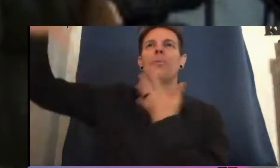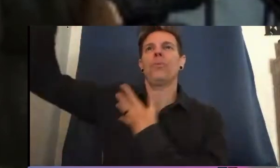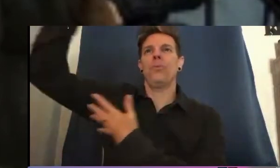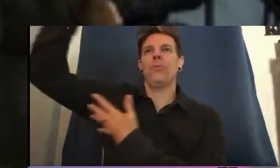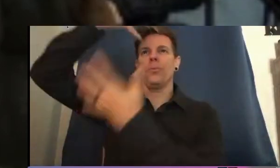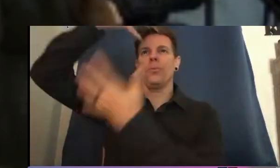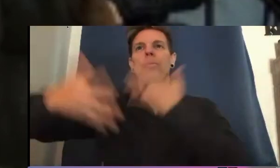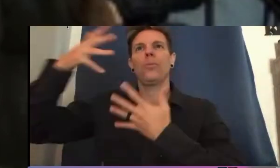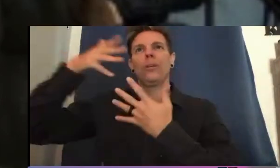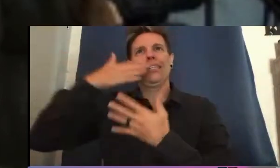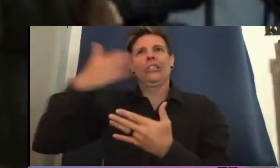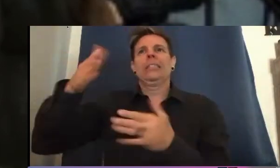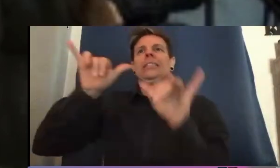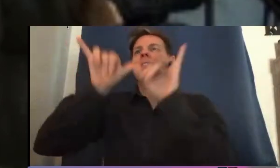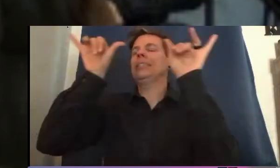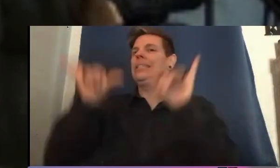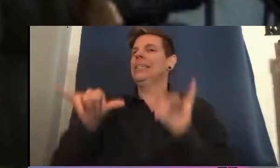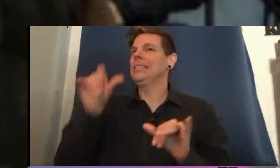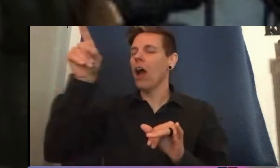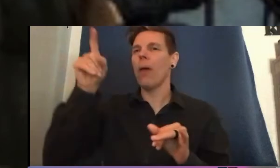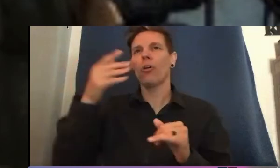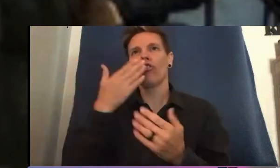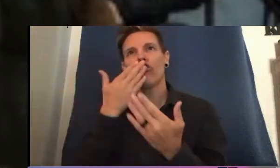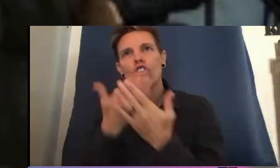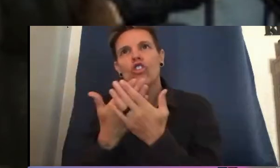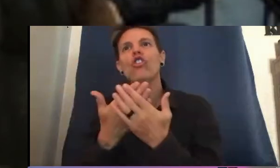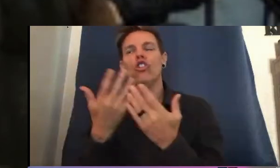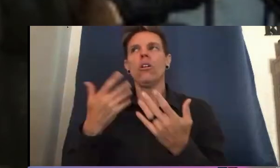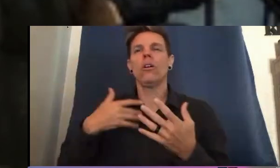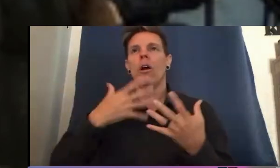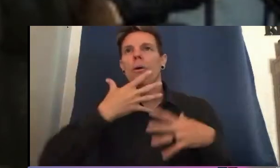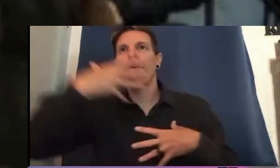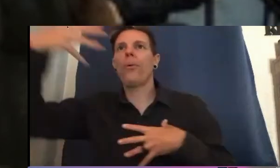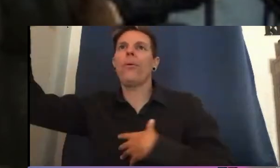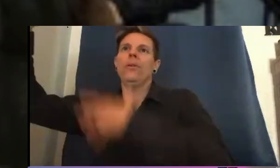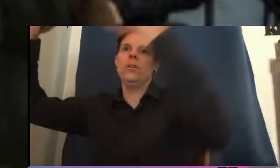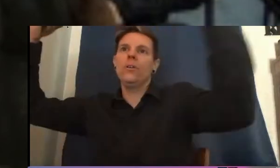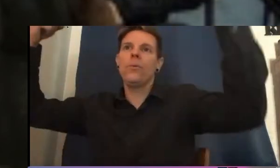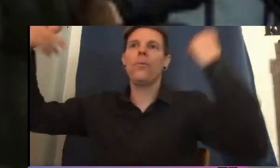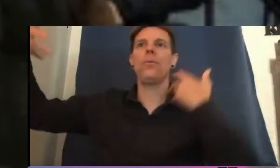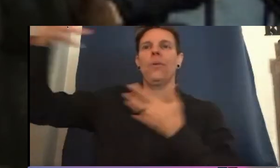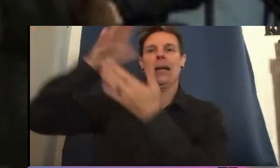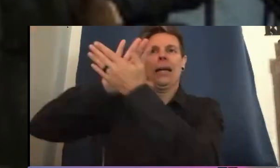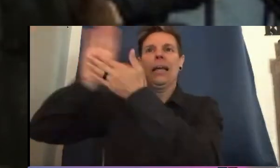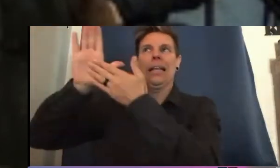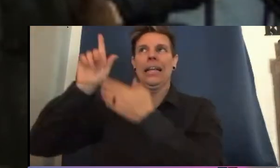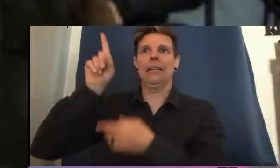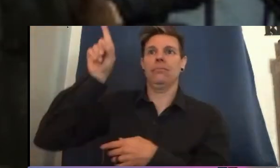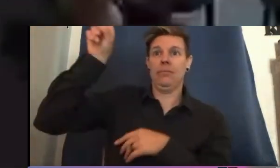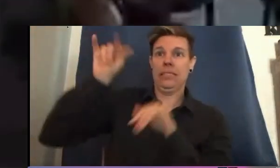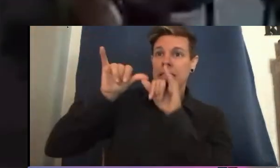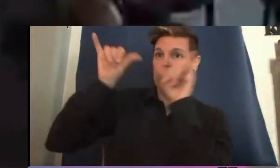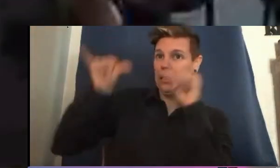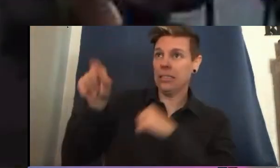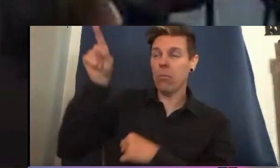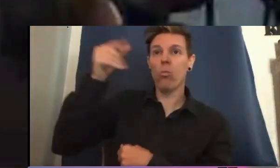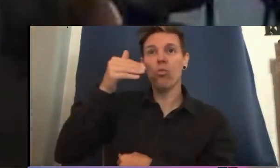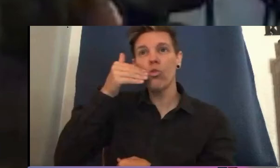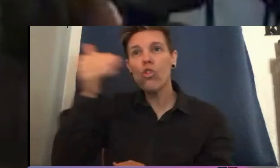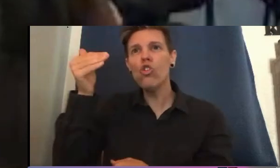great airflow. And I know that there was a system we have good airflow. So I